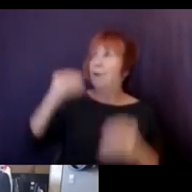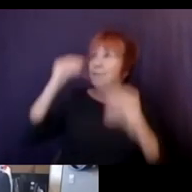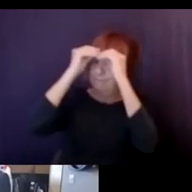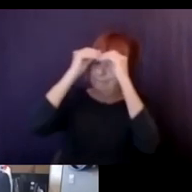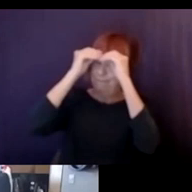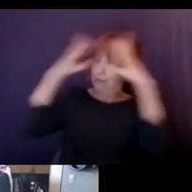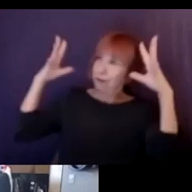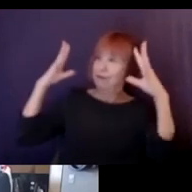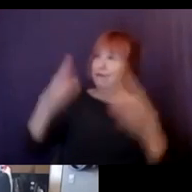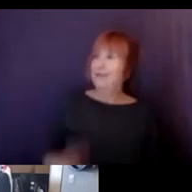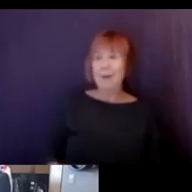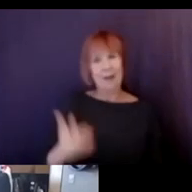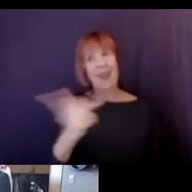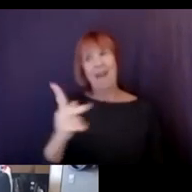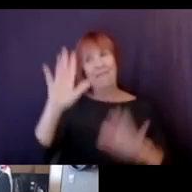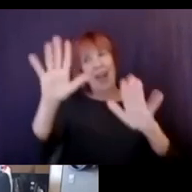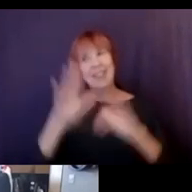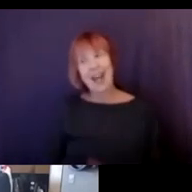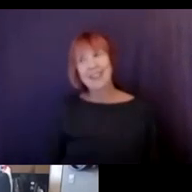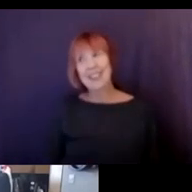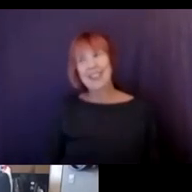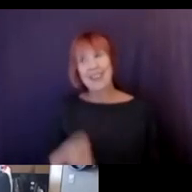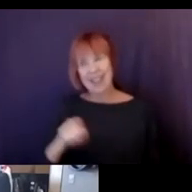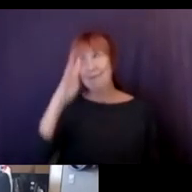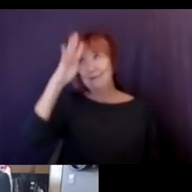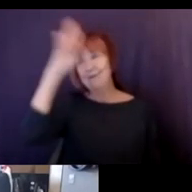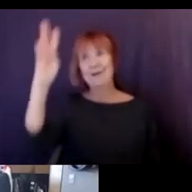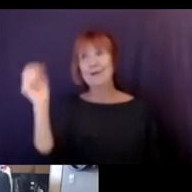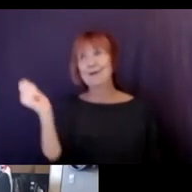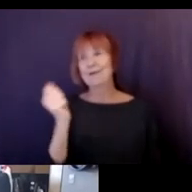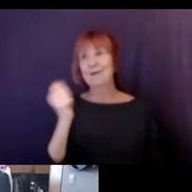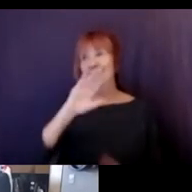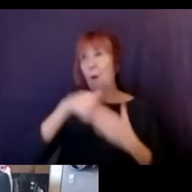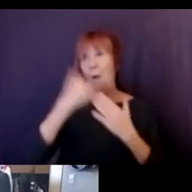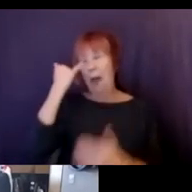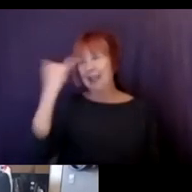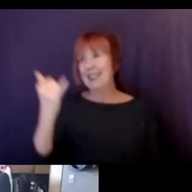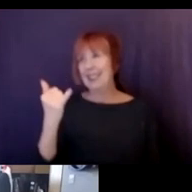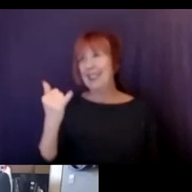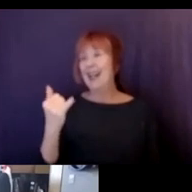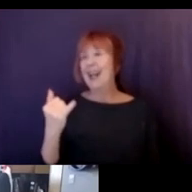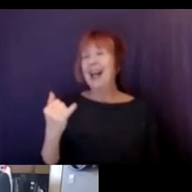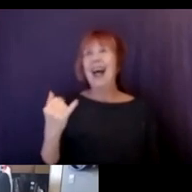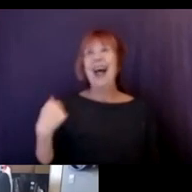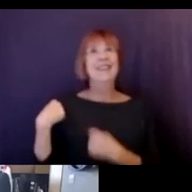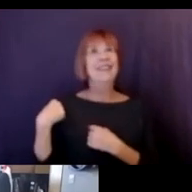so they're fantastic. They came up with this whole thing, and it's been just,